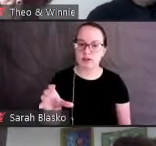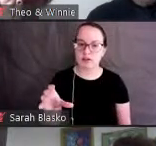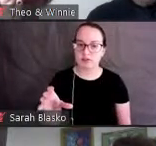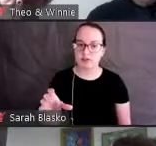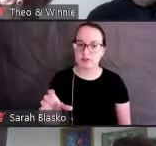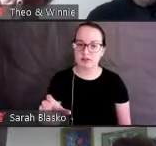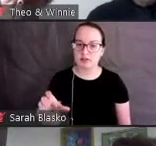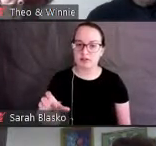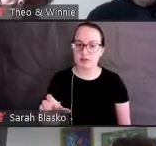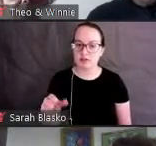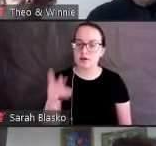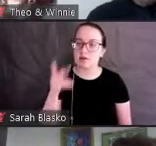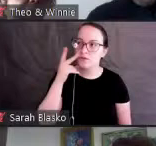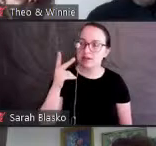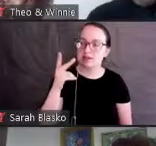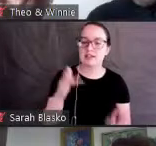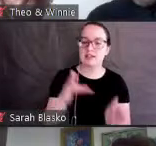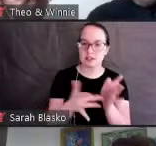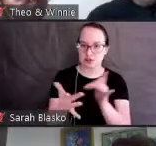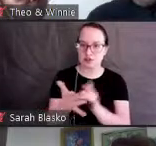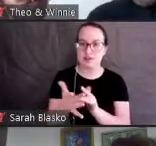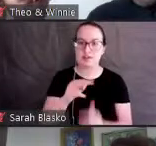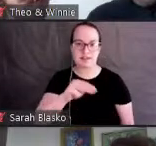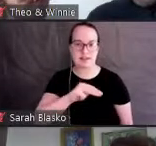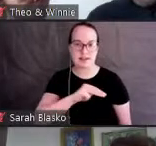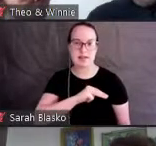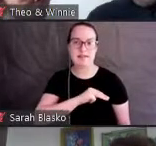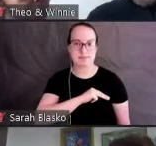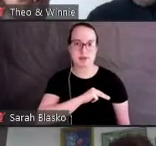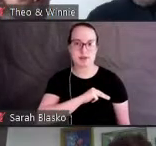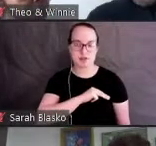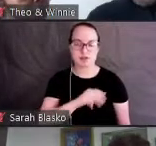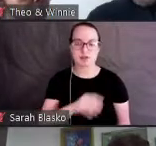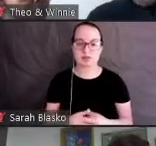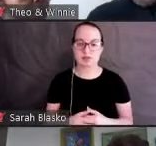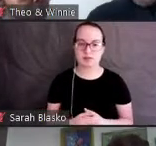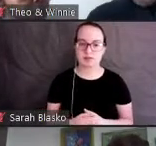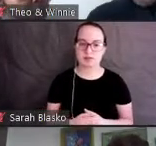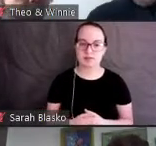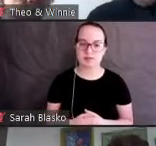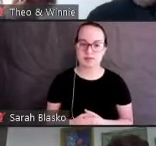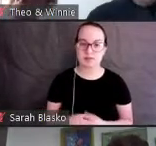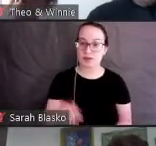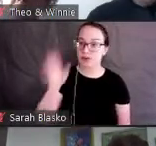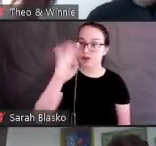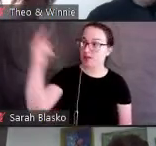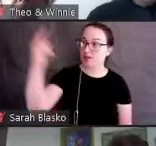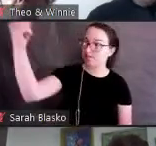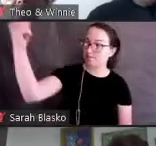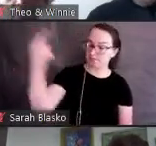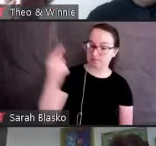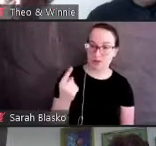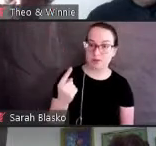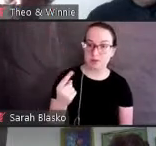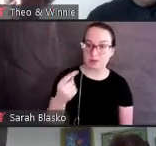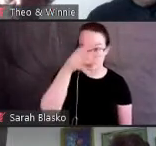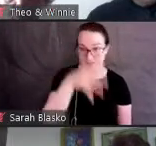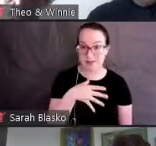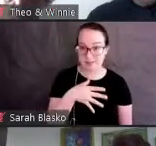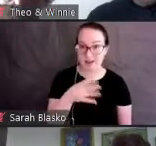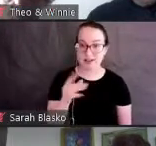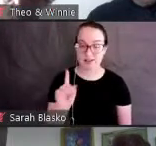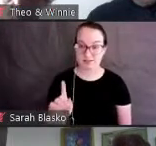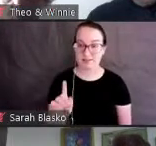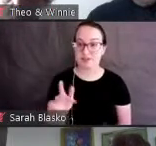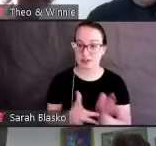nature, you know, that it wasn't surprising that, you know, God would come to earth as a man, you know, given that he wants to be with his people and he wants people to